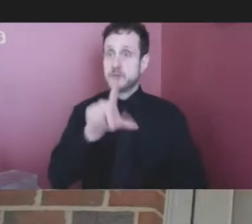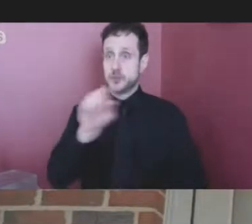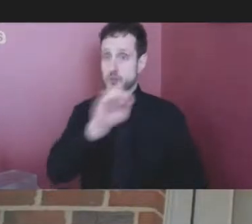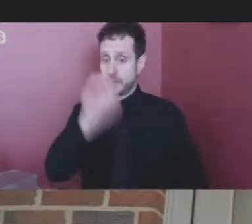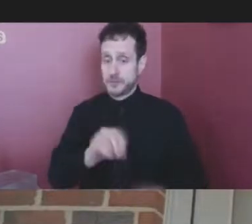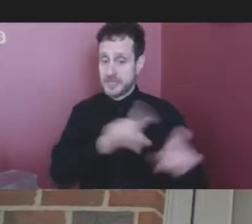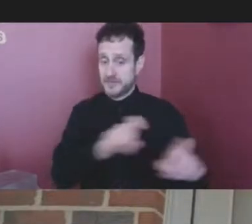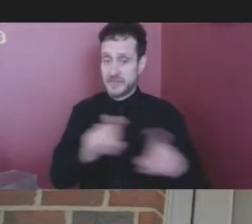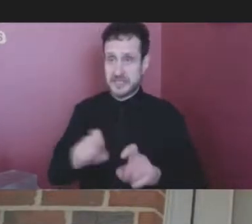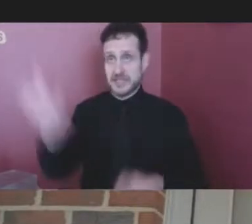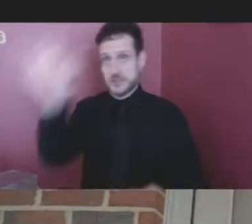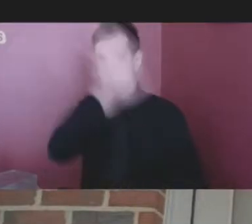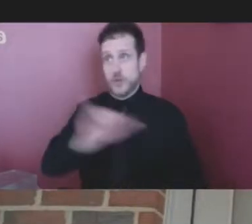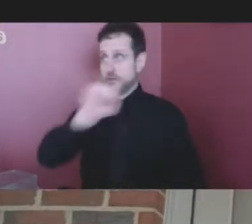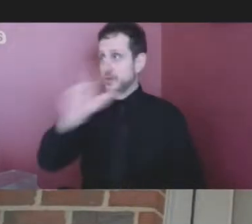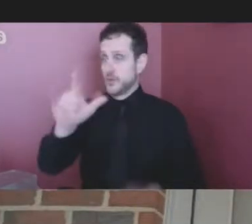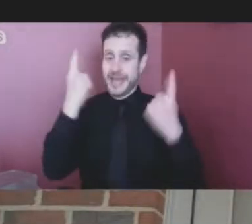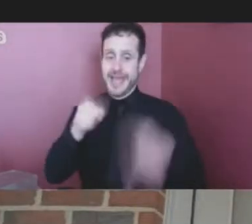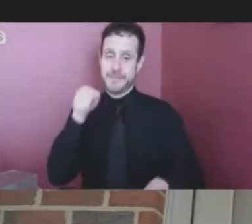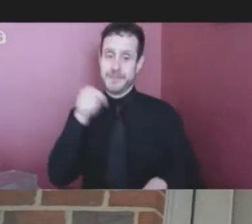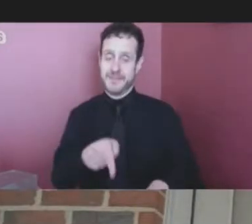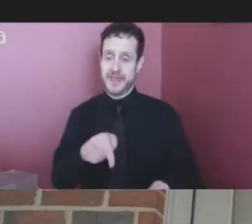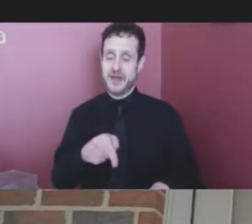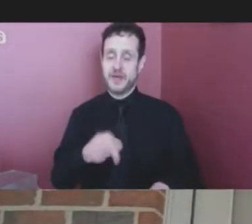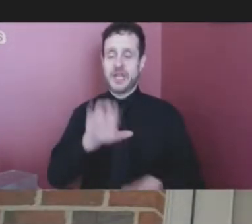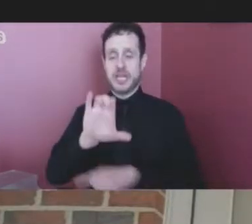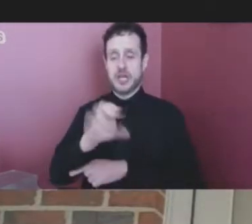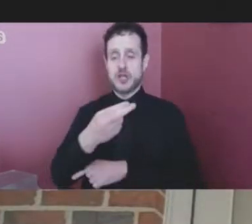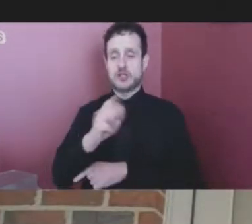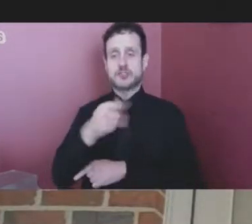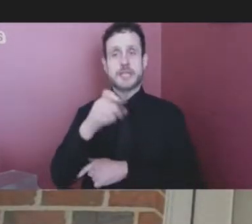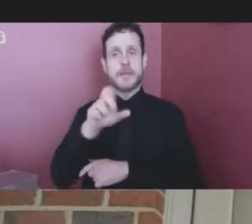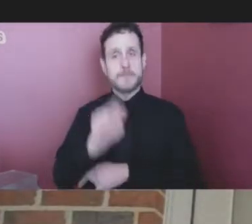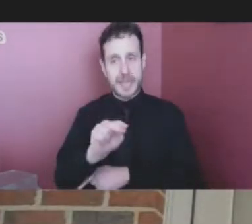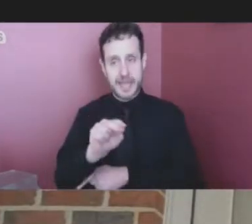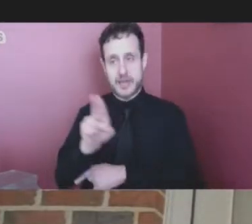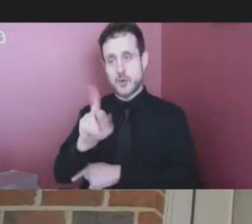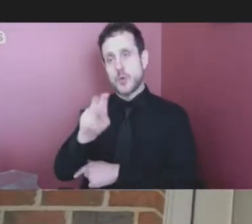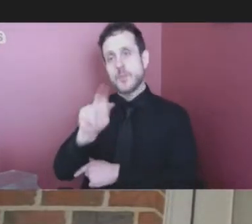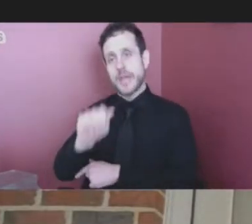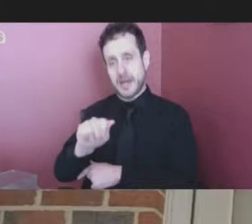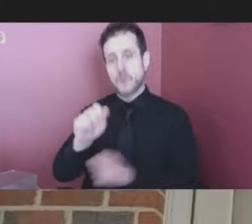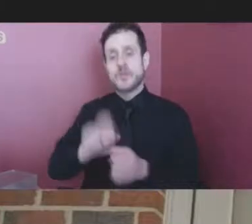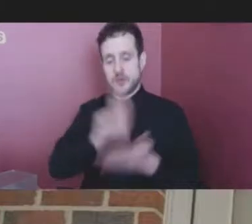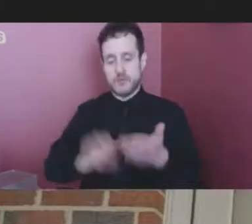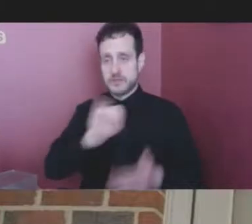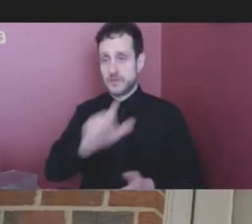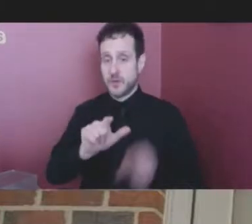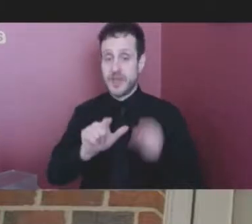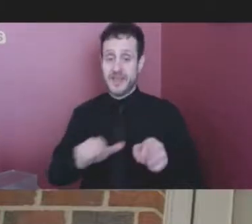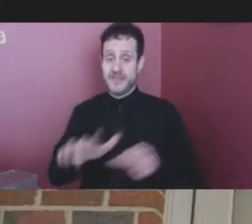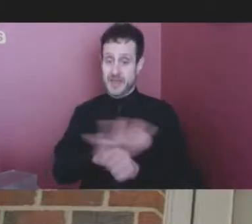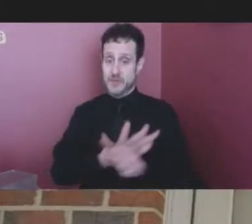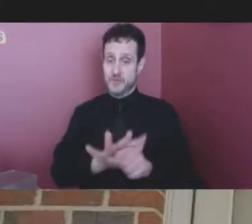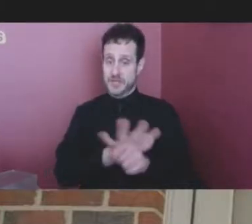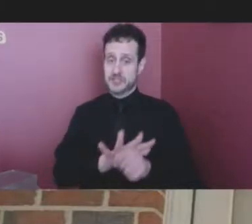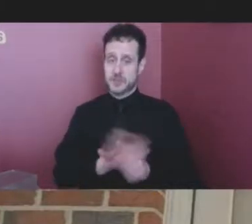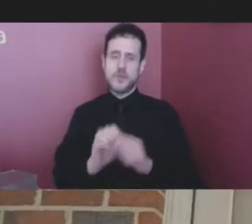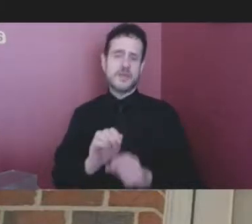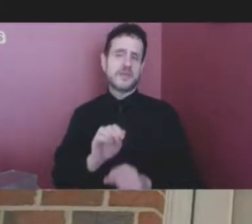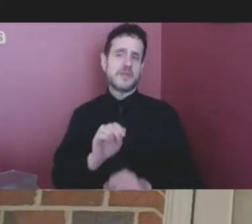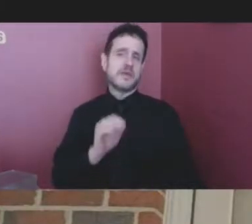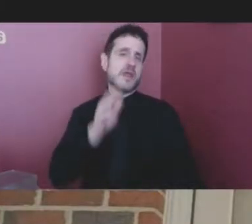in the entire state. So while that region with those saliva tests is seeing